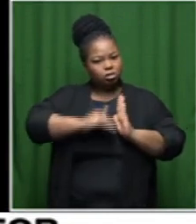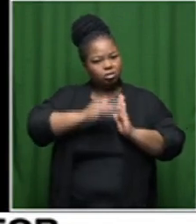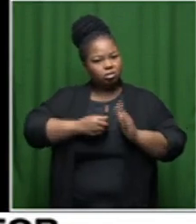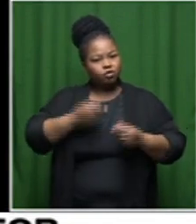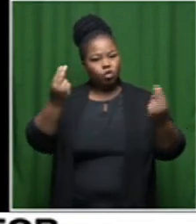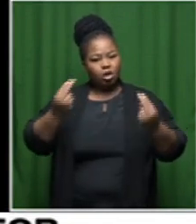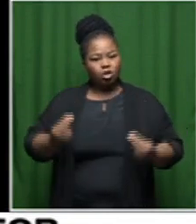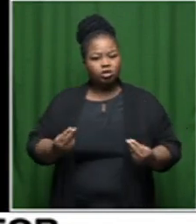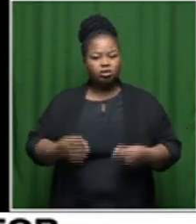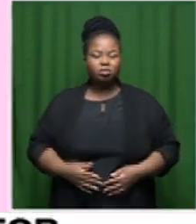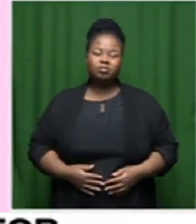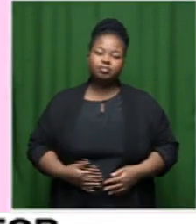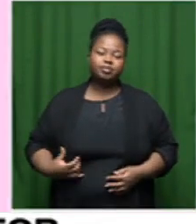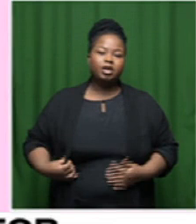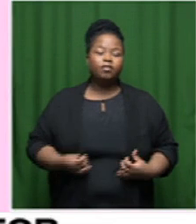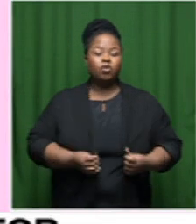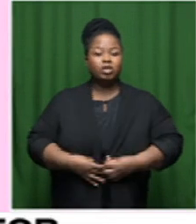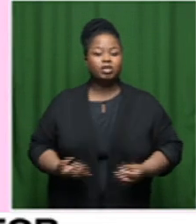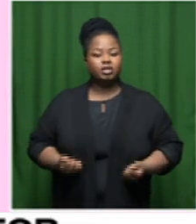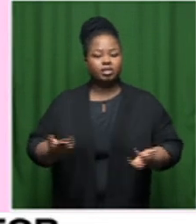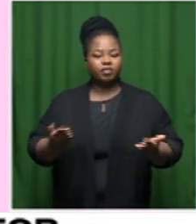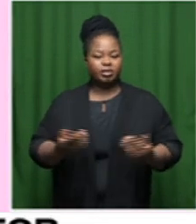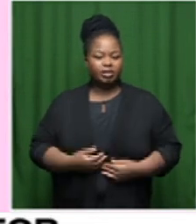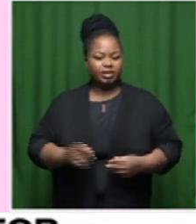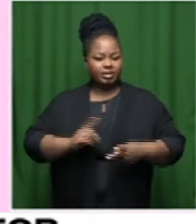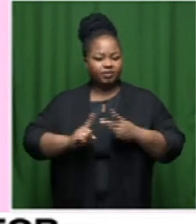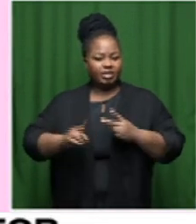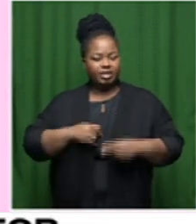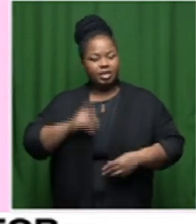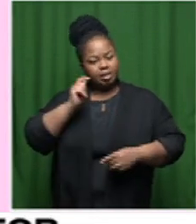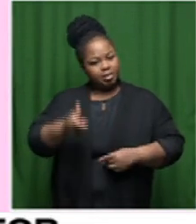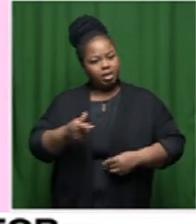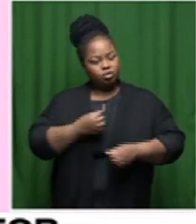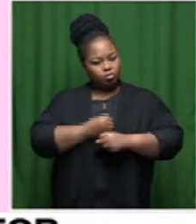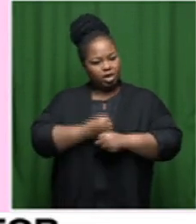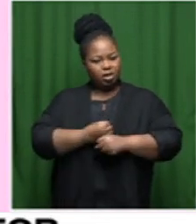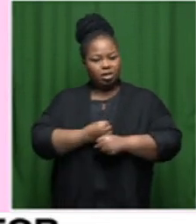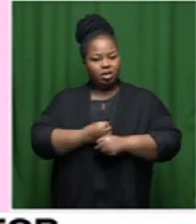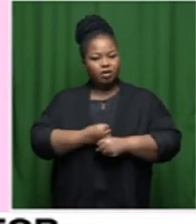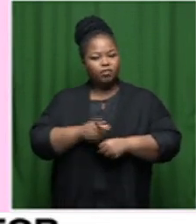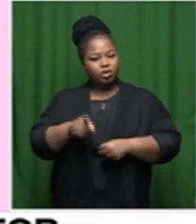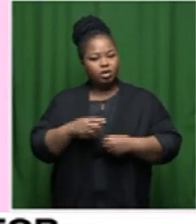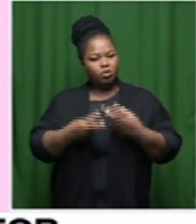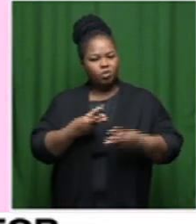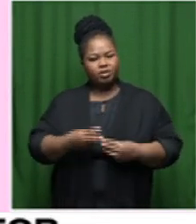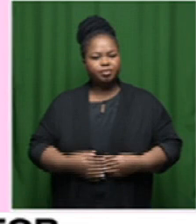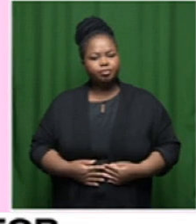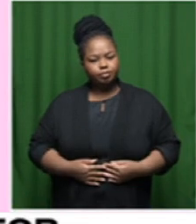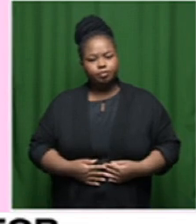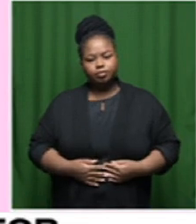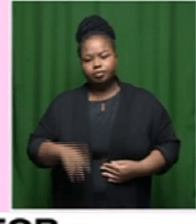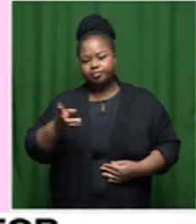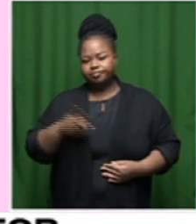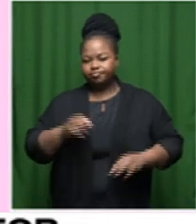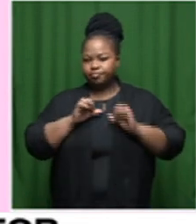work, the kinds of services that they pay for in order to create that work, And also, what does it take to have